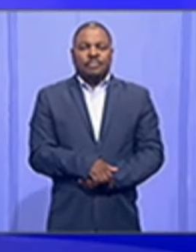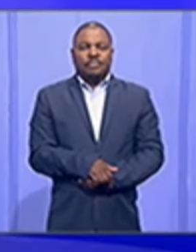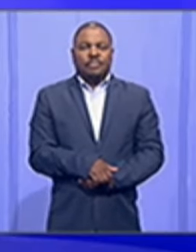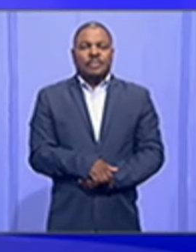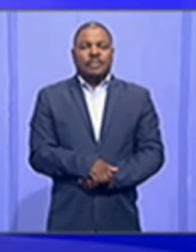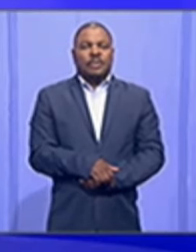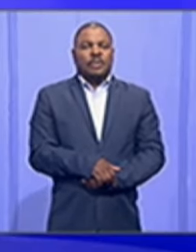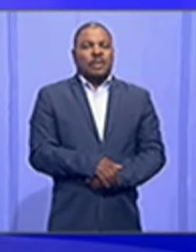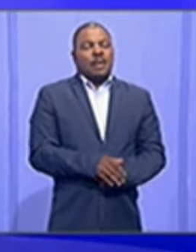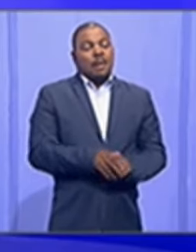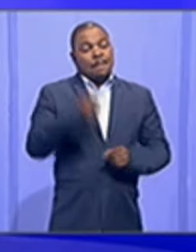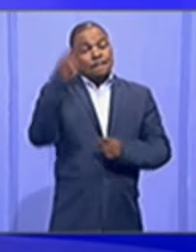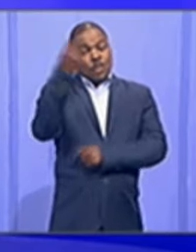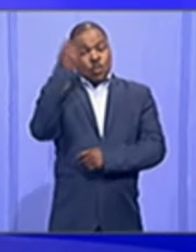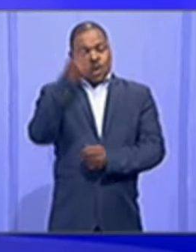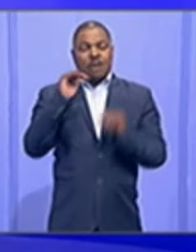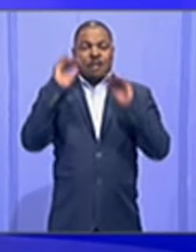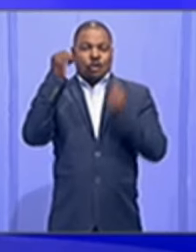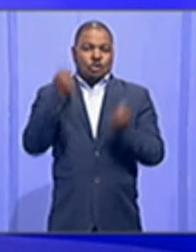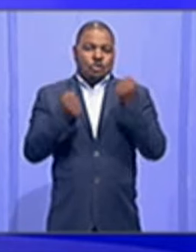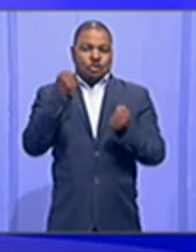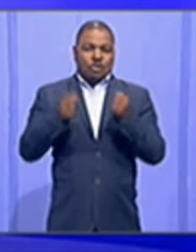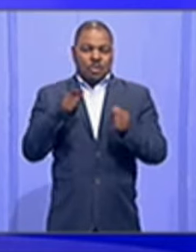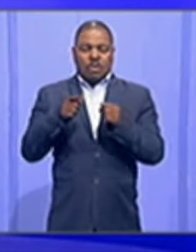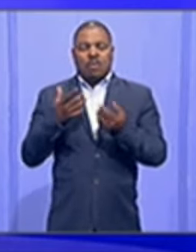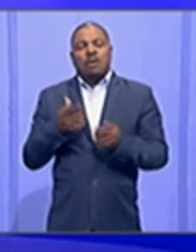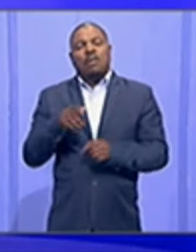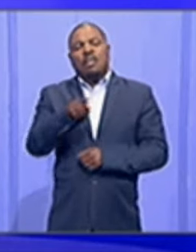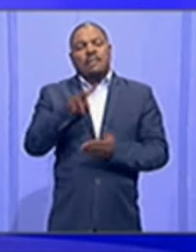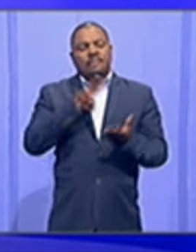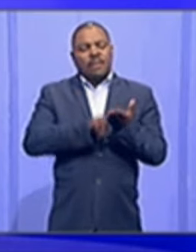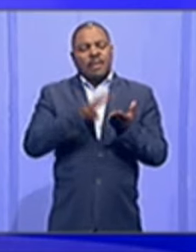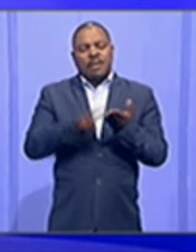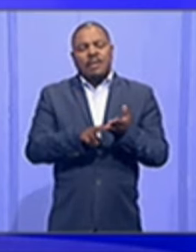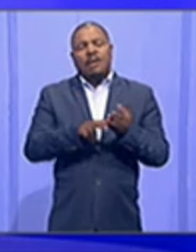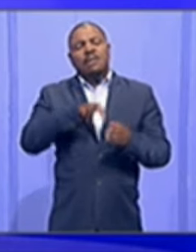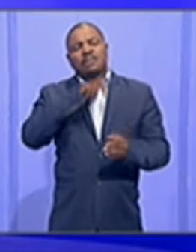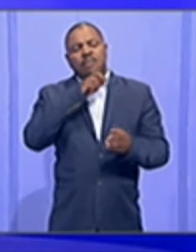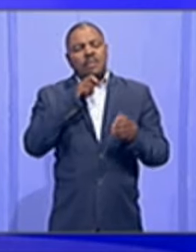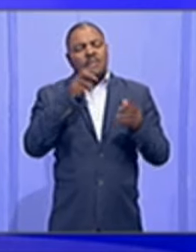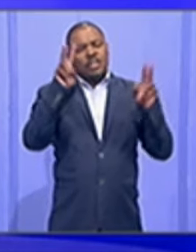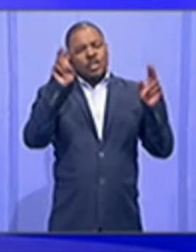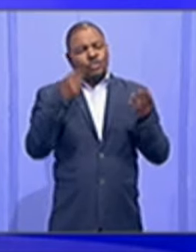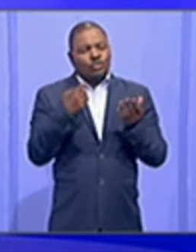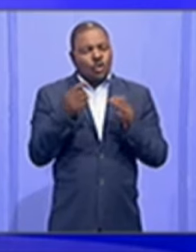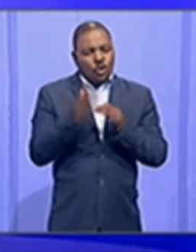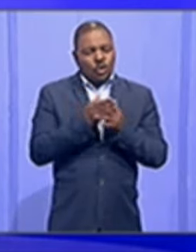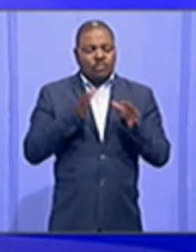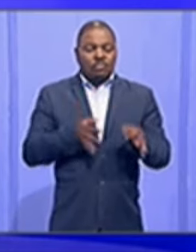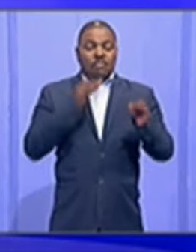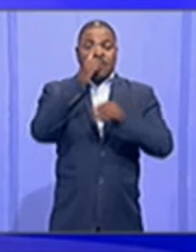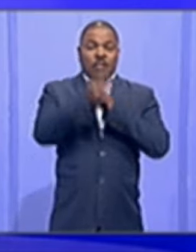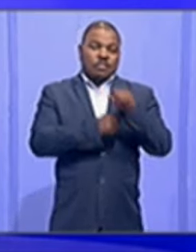Goro tshekegolo ya Polokwane ka Limpopo e šutišitše tsheko ya bogoši jwa ba-Venda go ya ngwageng o tlago ka